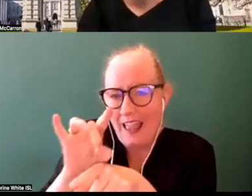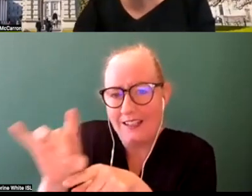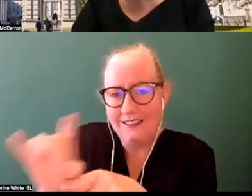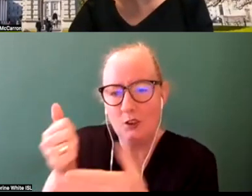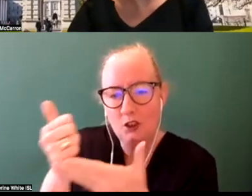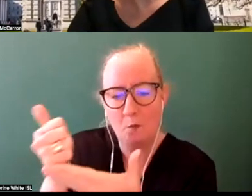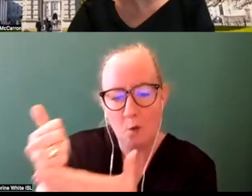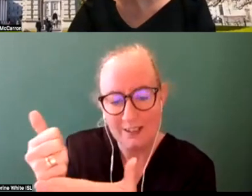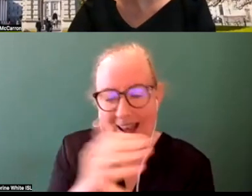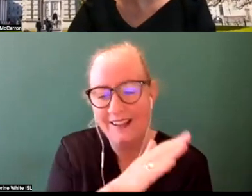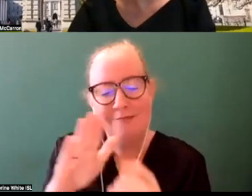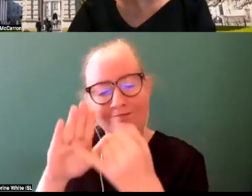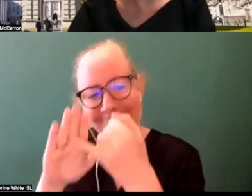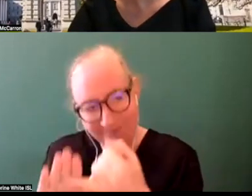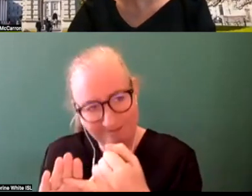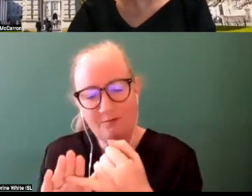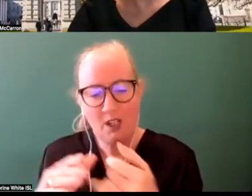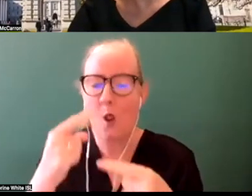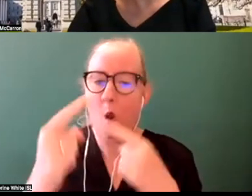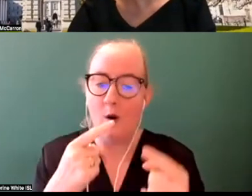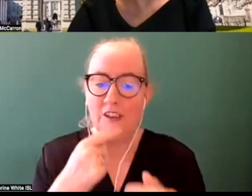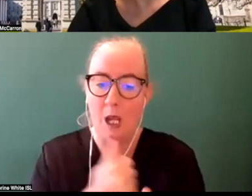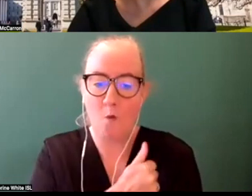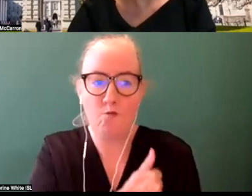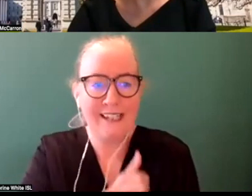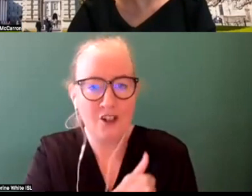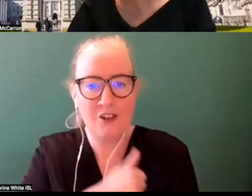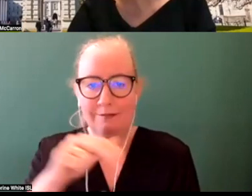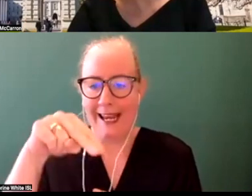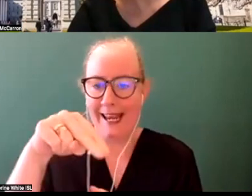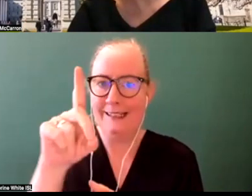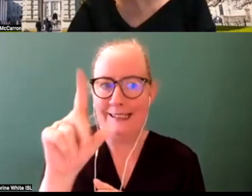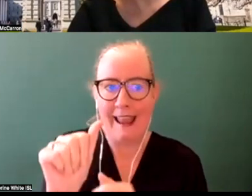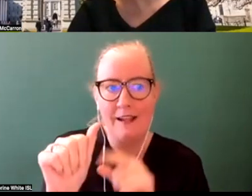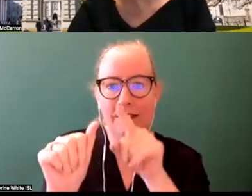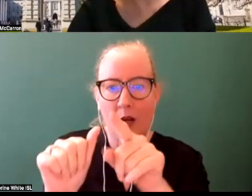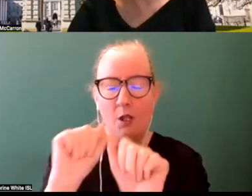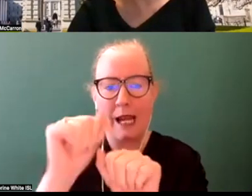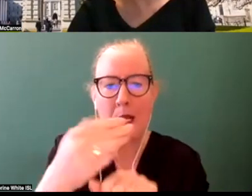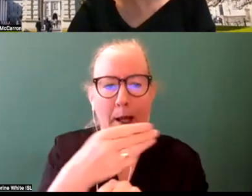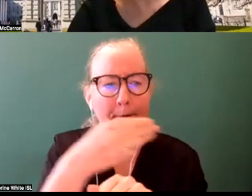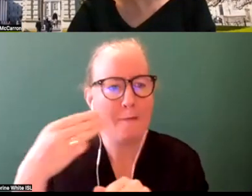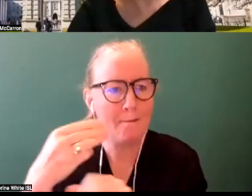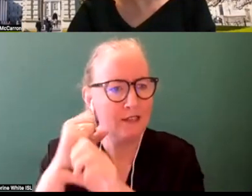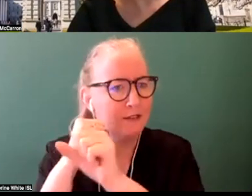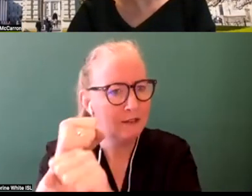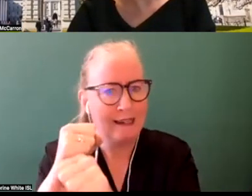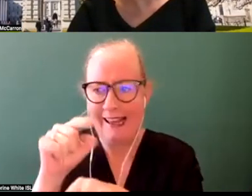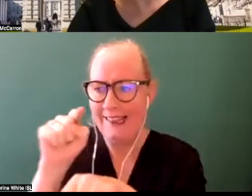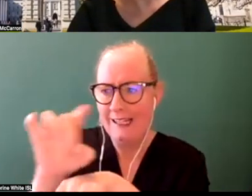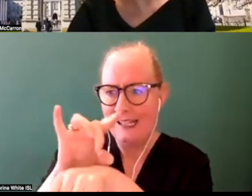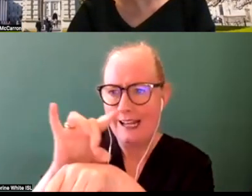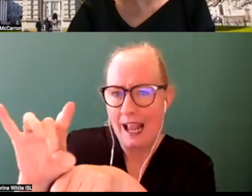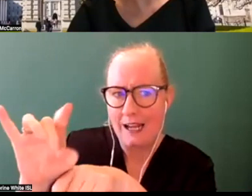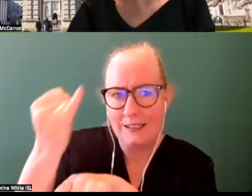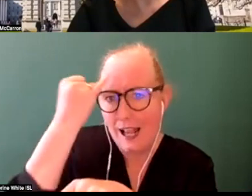And finally, I just say, I've always really appreciated the NDA for the commitment that they've had to these kinds of ideas and for